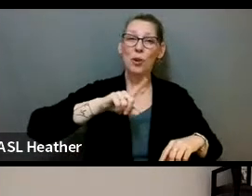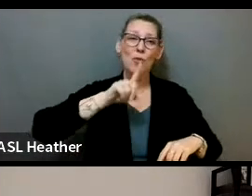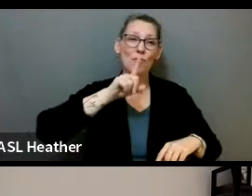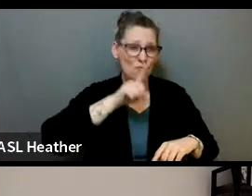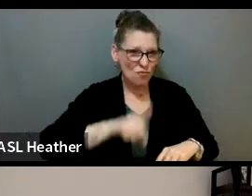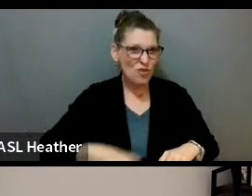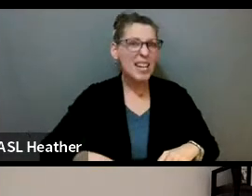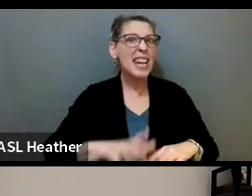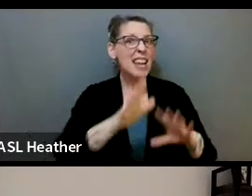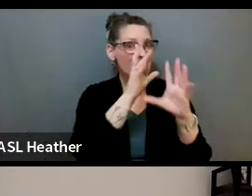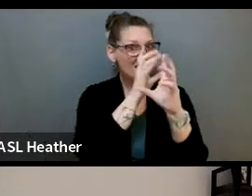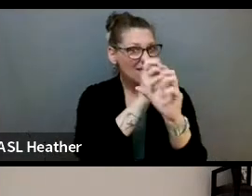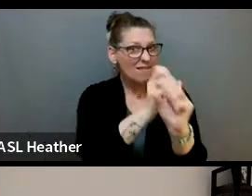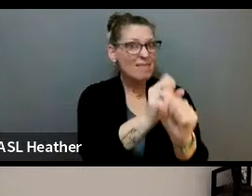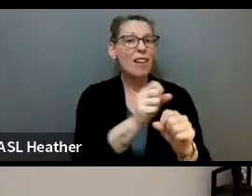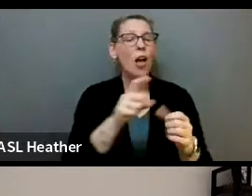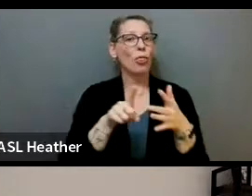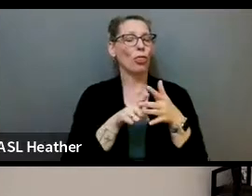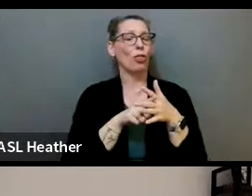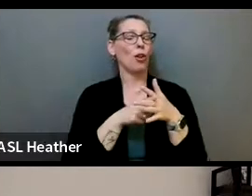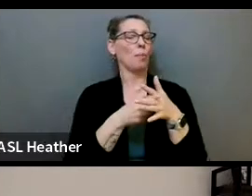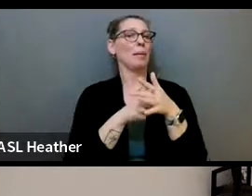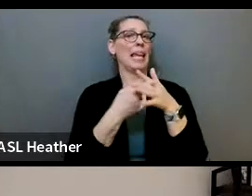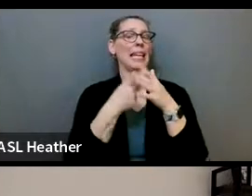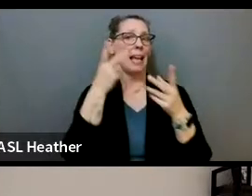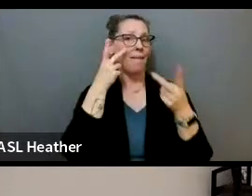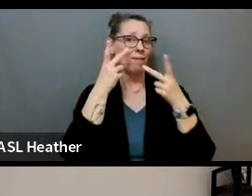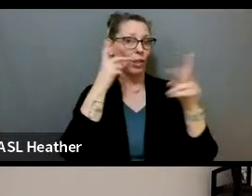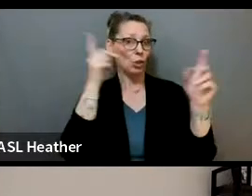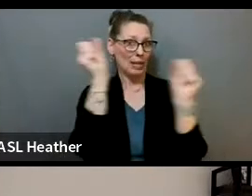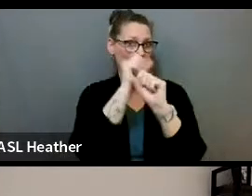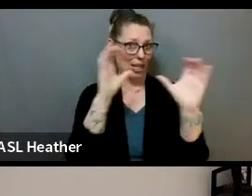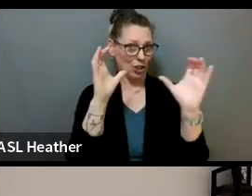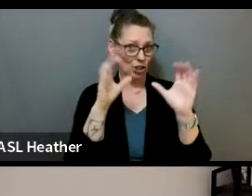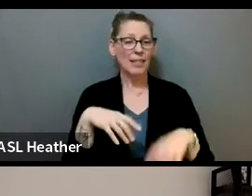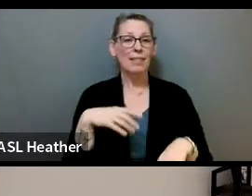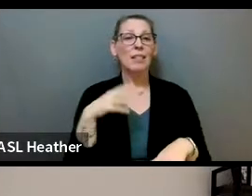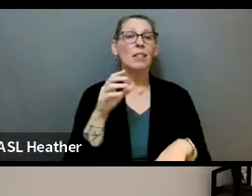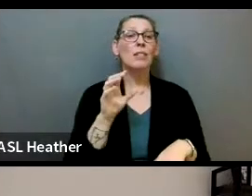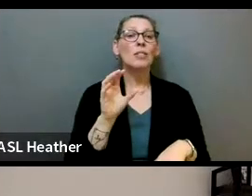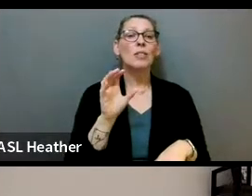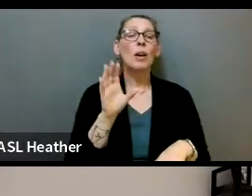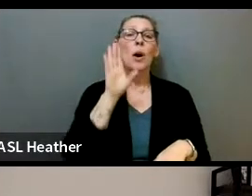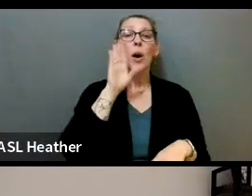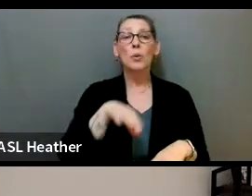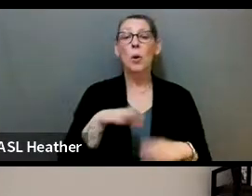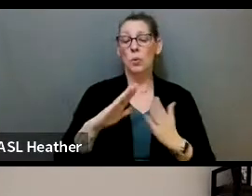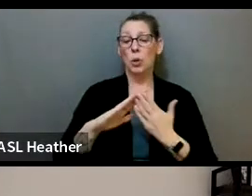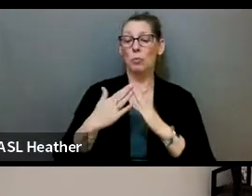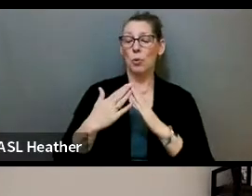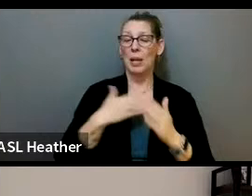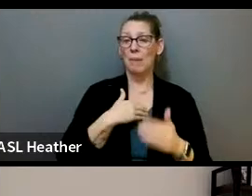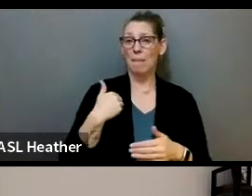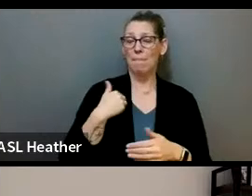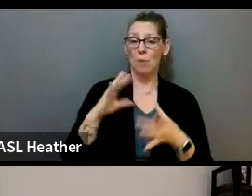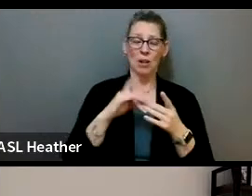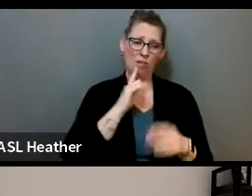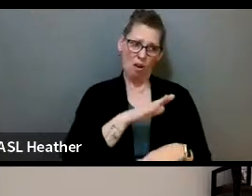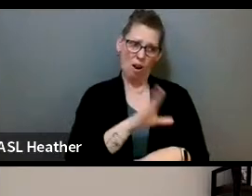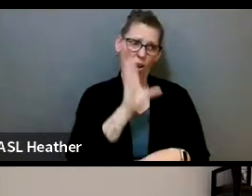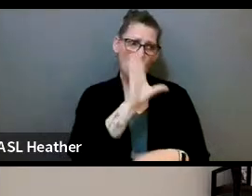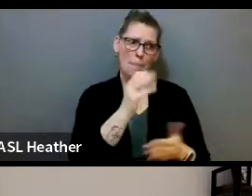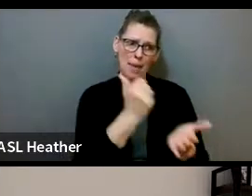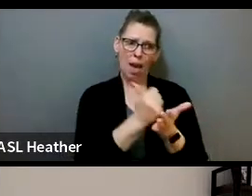interested in some of the early visualizations as well. And so I know a community member mentioned to us, like, it would be really